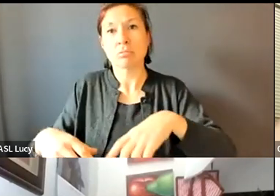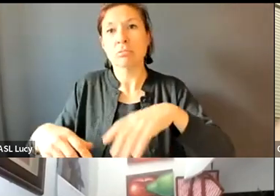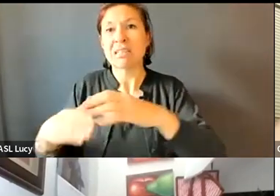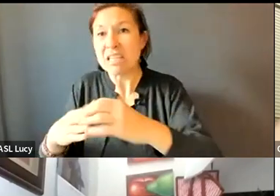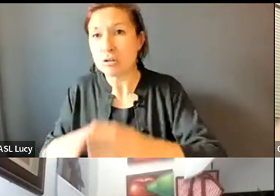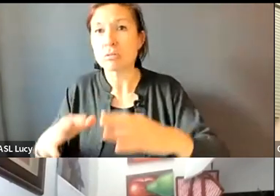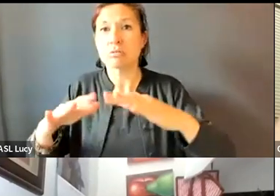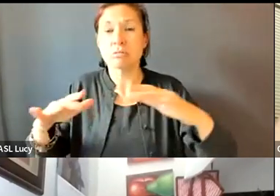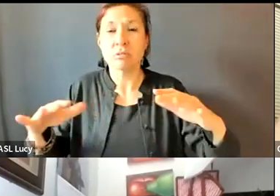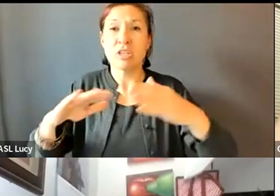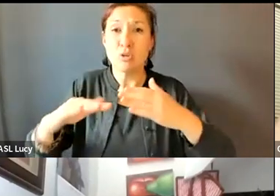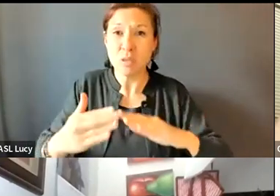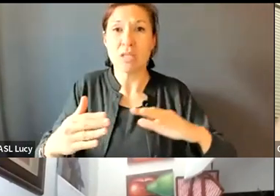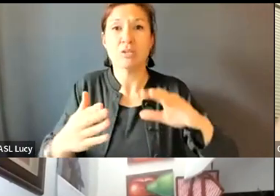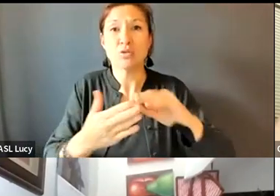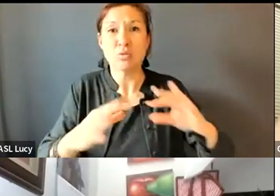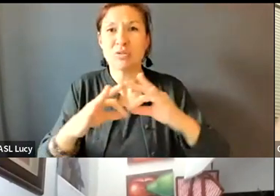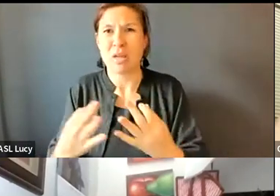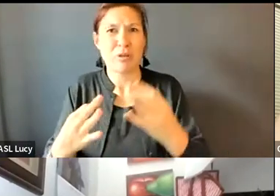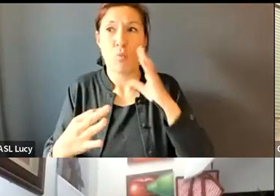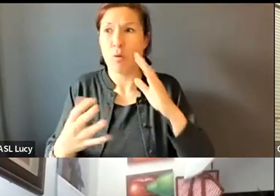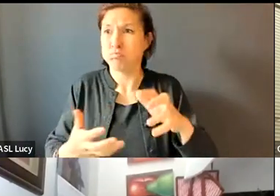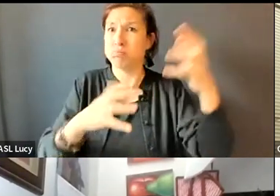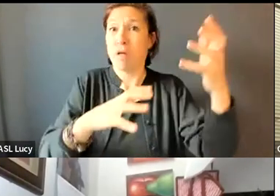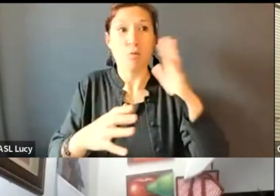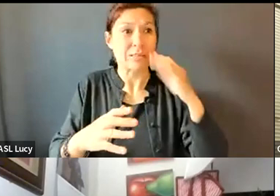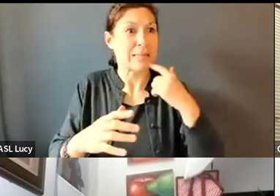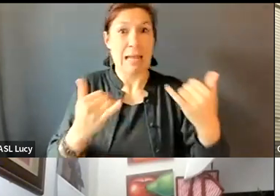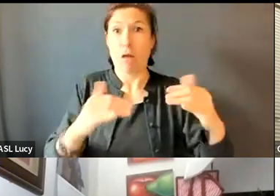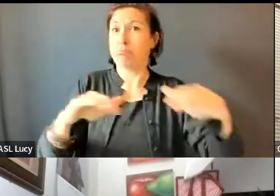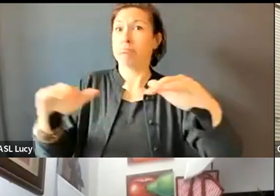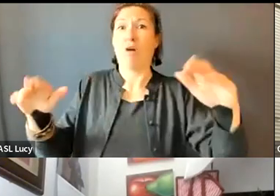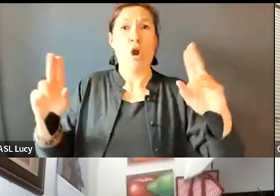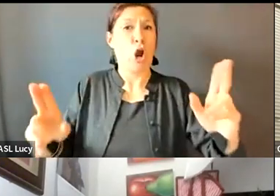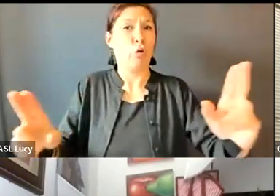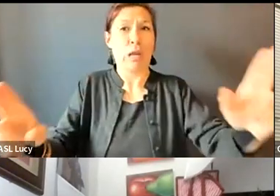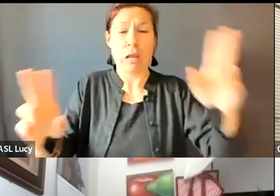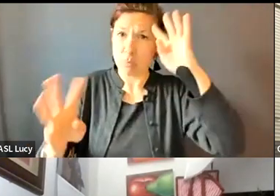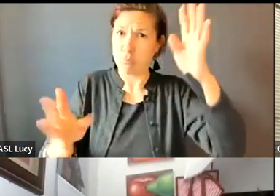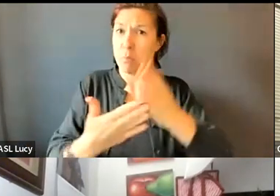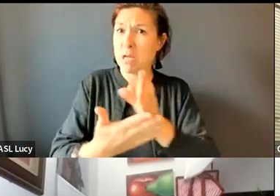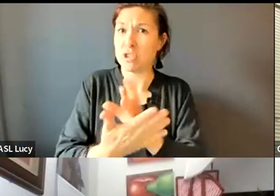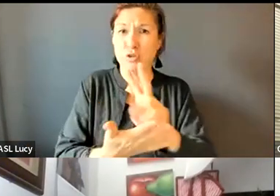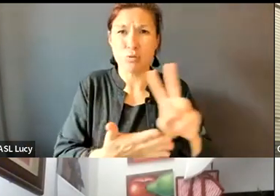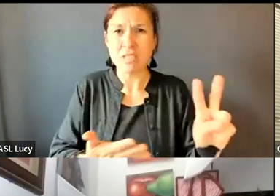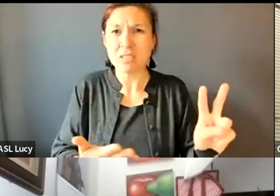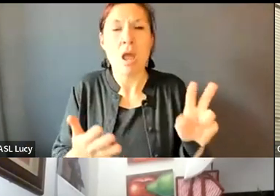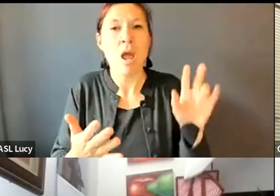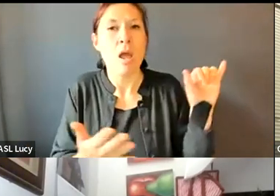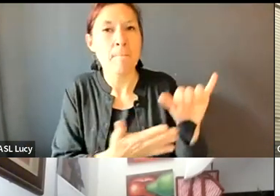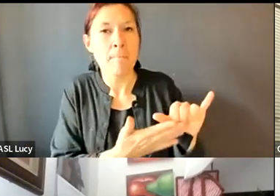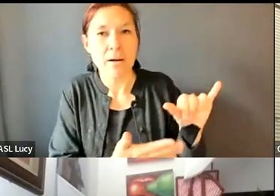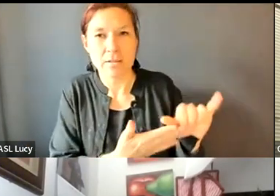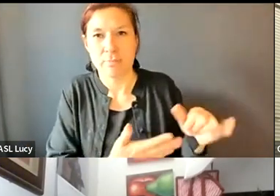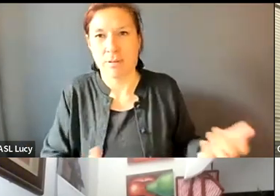most importantly to our students and our families without their input is is difficult